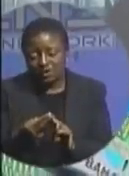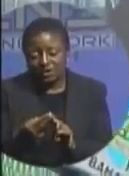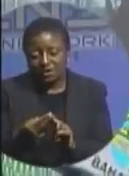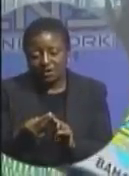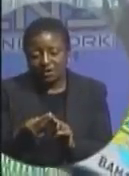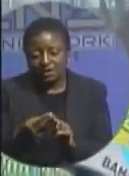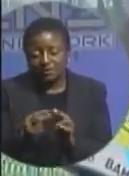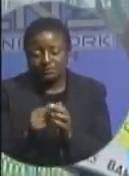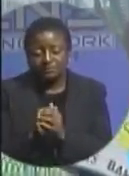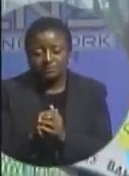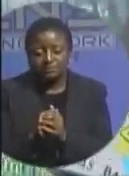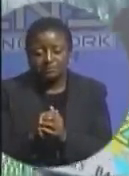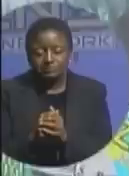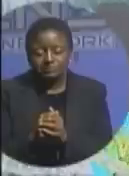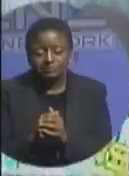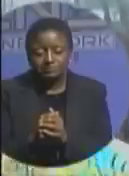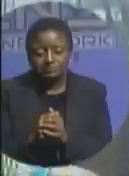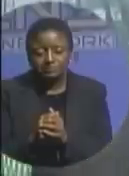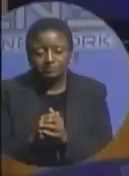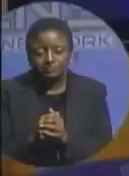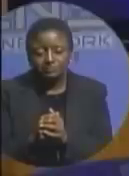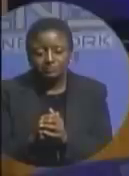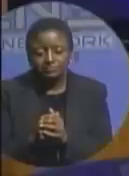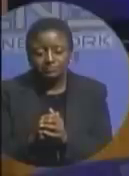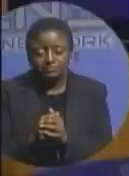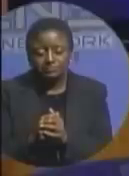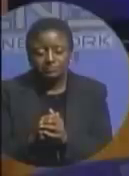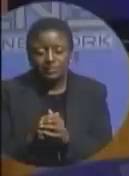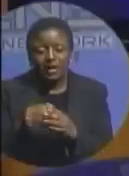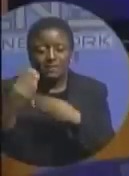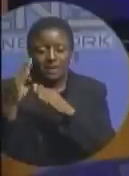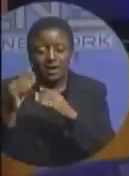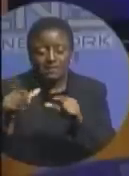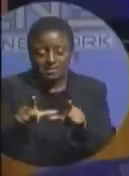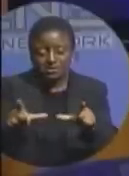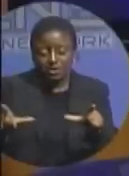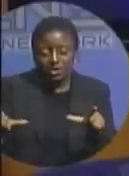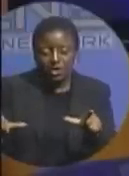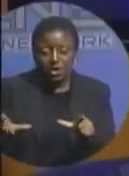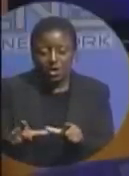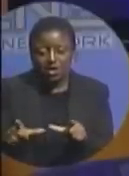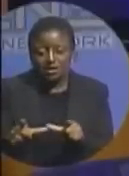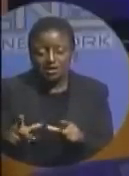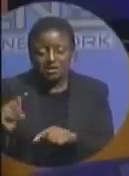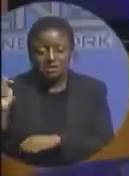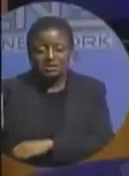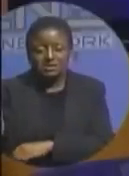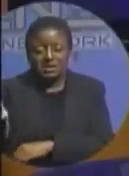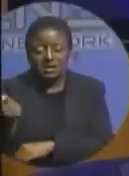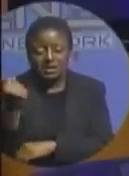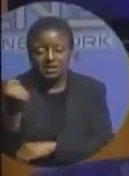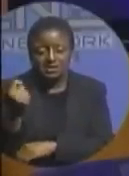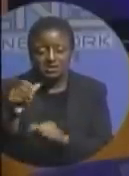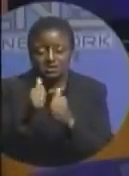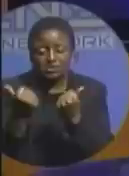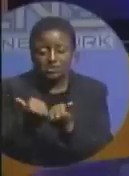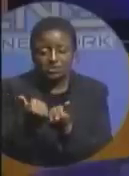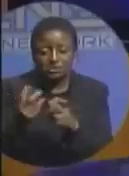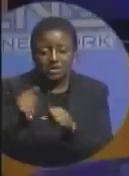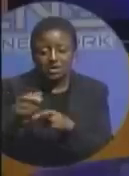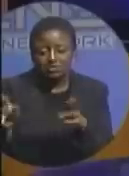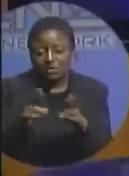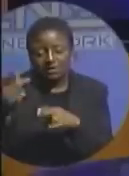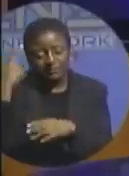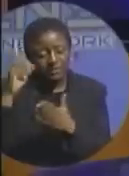solid. I'll be straightforward from there on. The Bahamas Lawn Tennis Association, with a lot going on under the leadership of Deron Donaldson, they're now gearing up for their